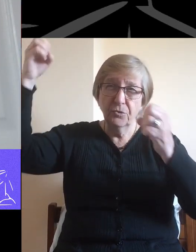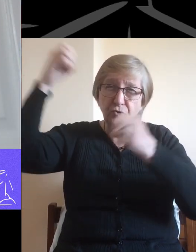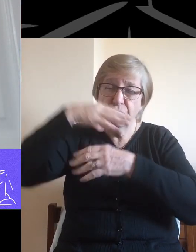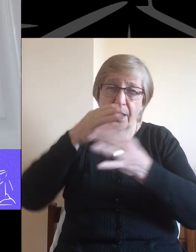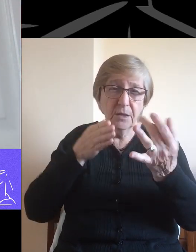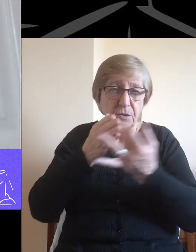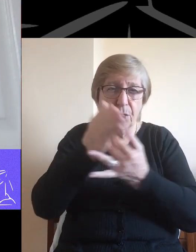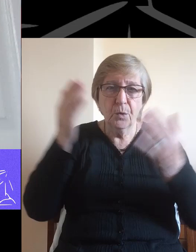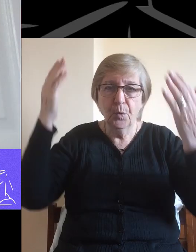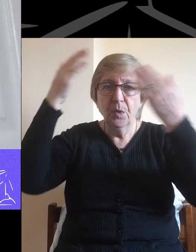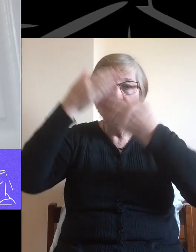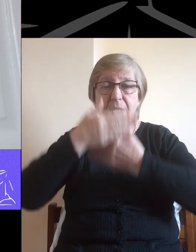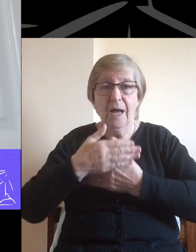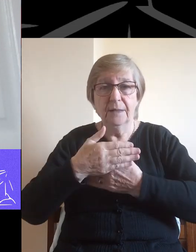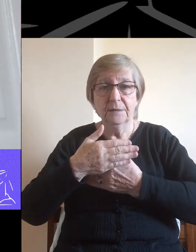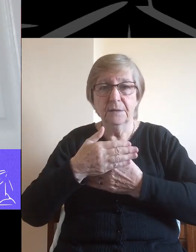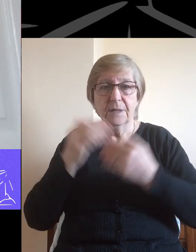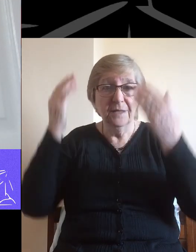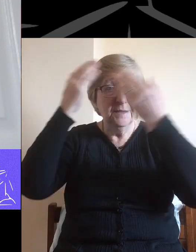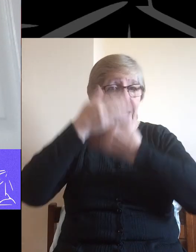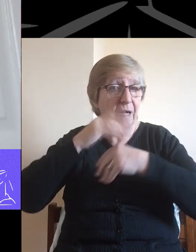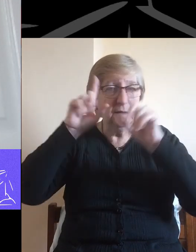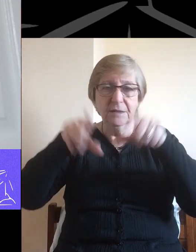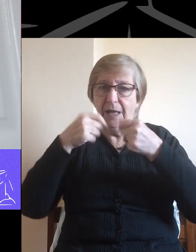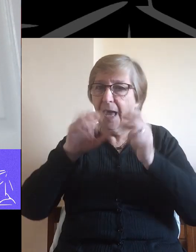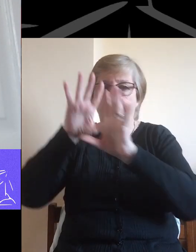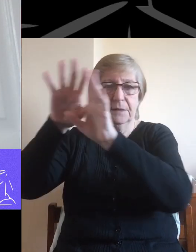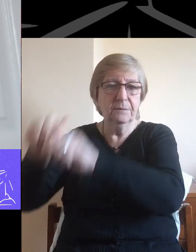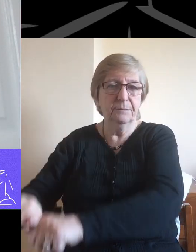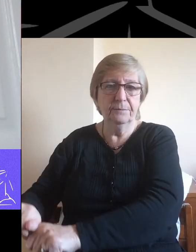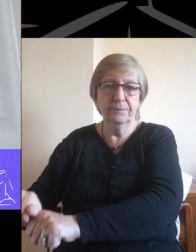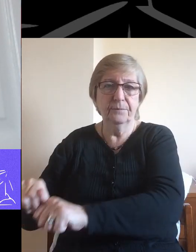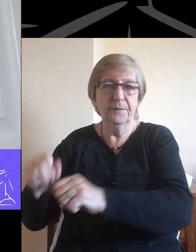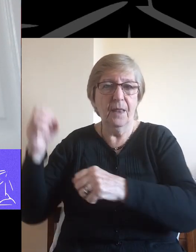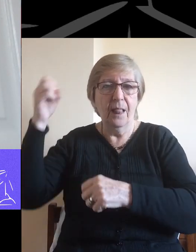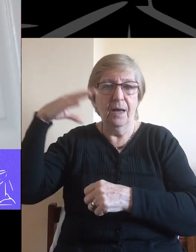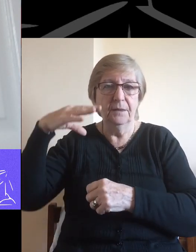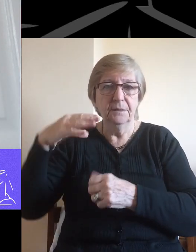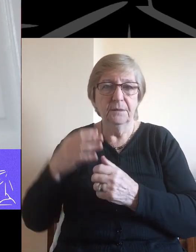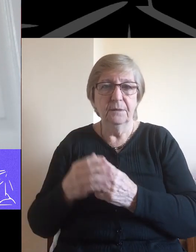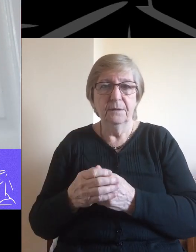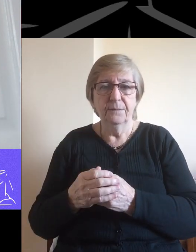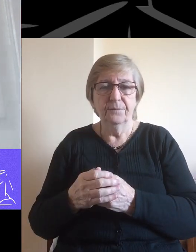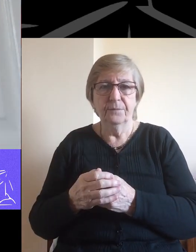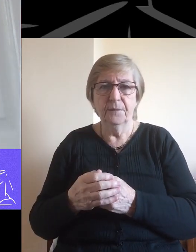light shines in the darkness, and the darkness has not overcome it.